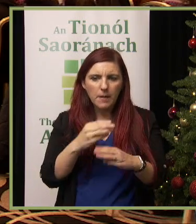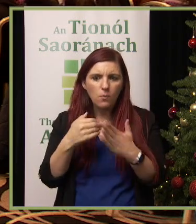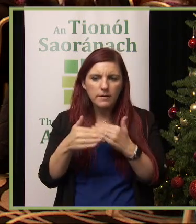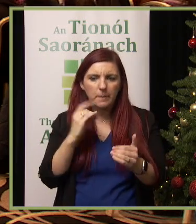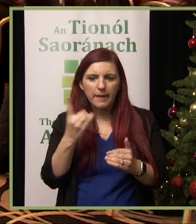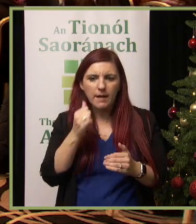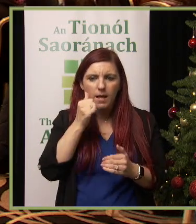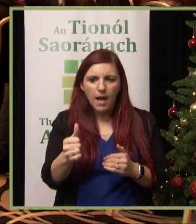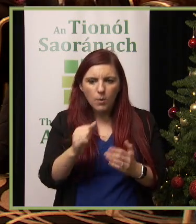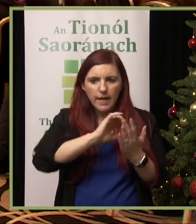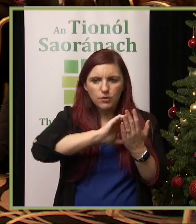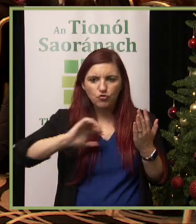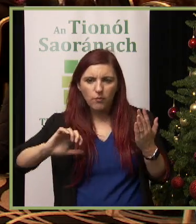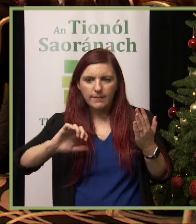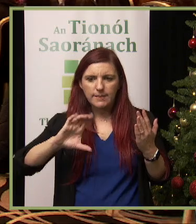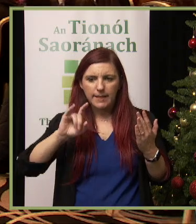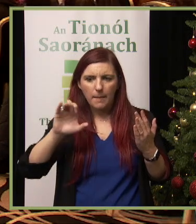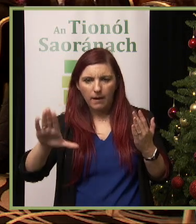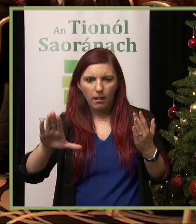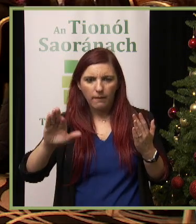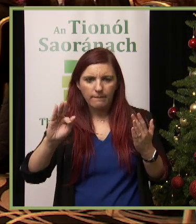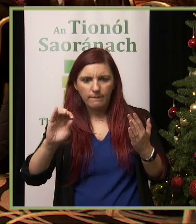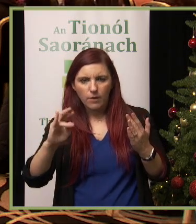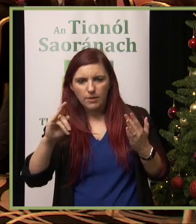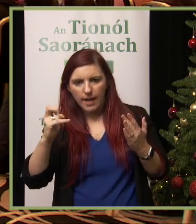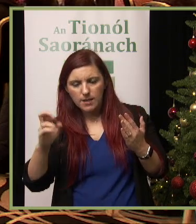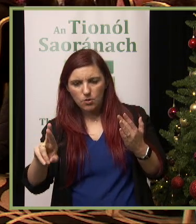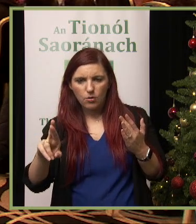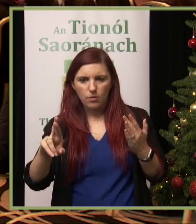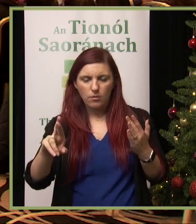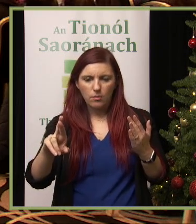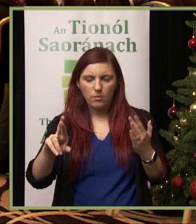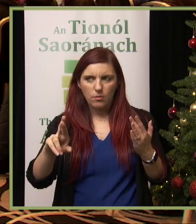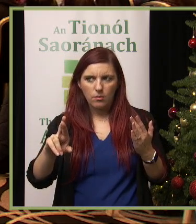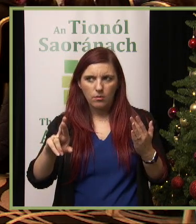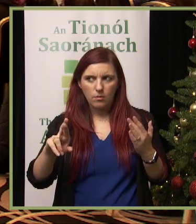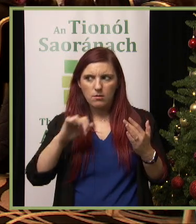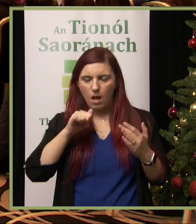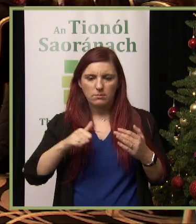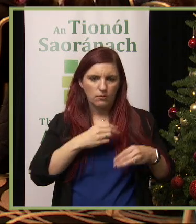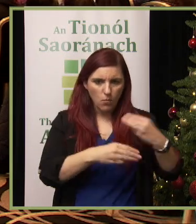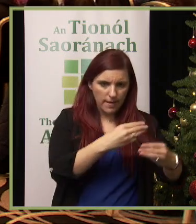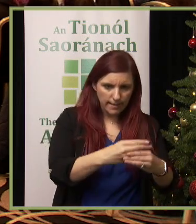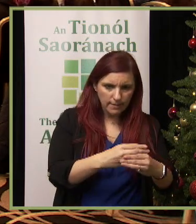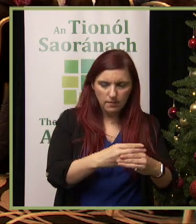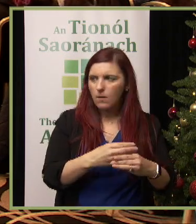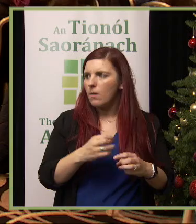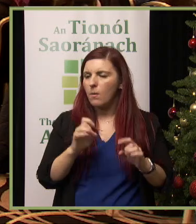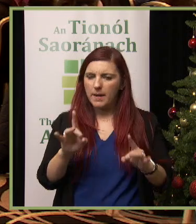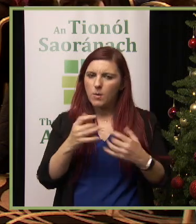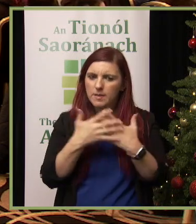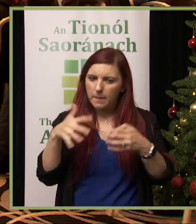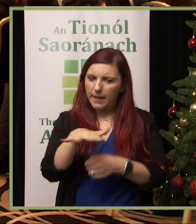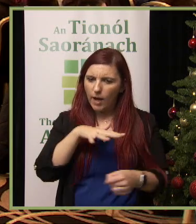extracted chemical fertilizers as opposed to processed chemical fertilizers. Okay. So it's a big